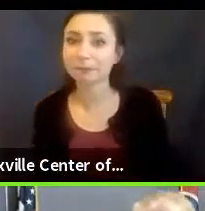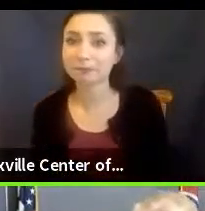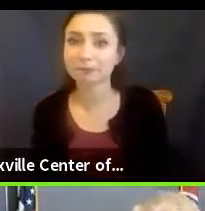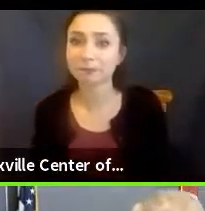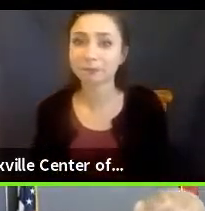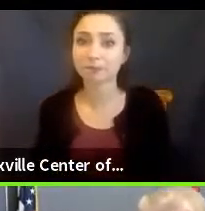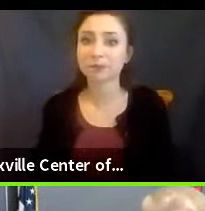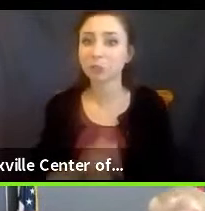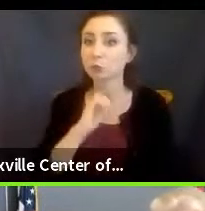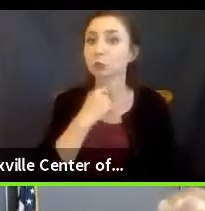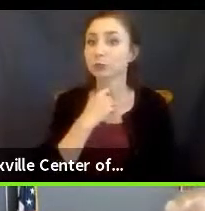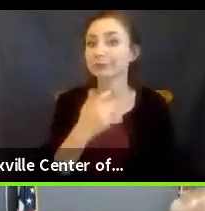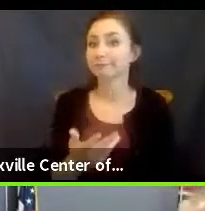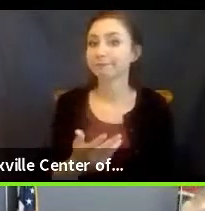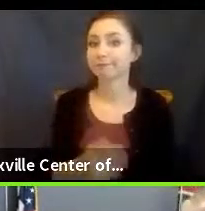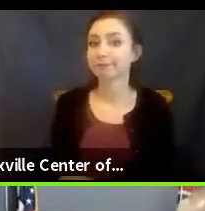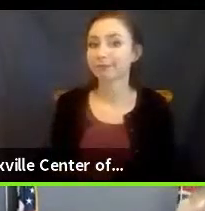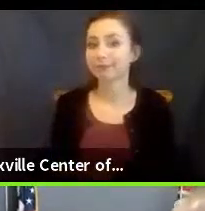You're muted, sir.